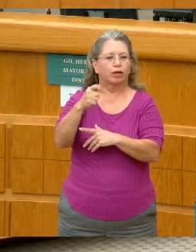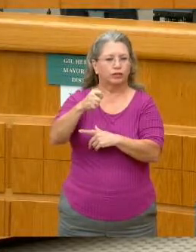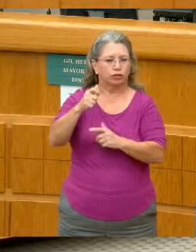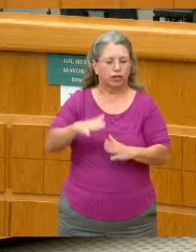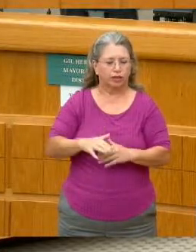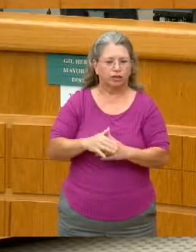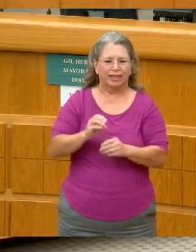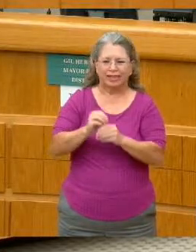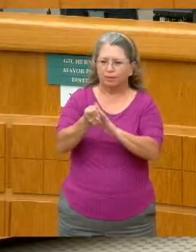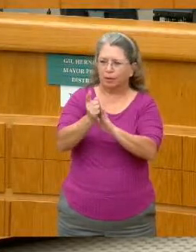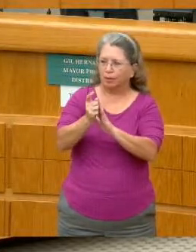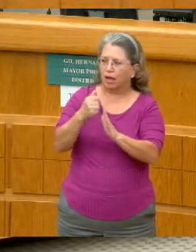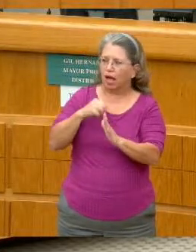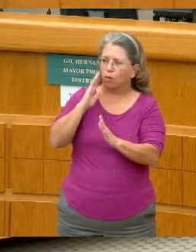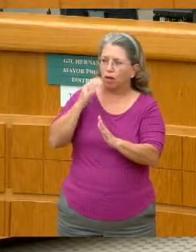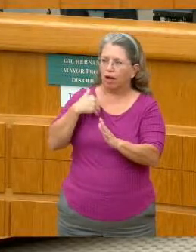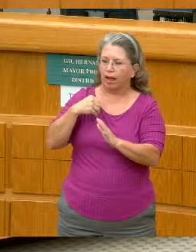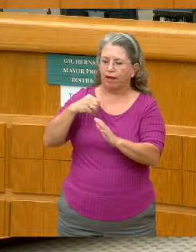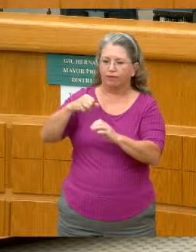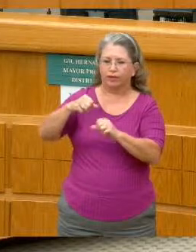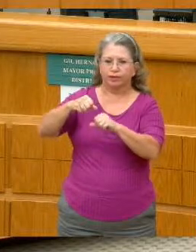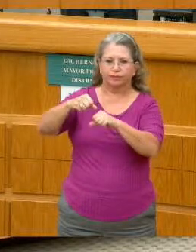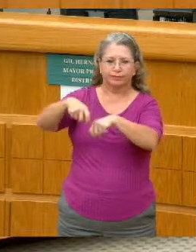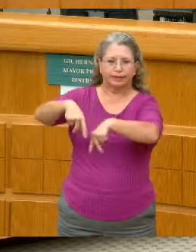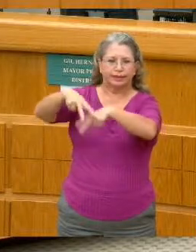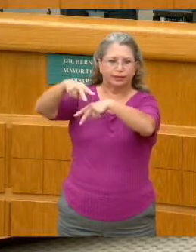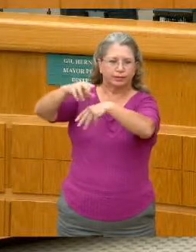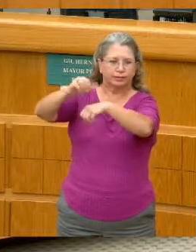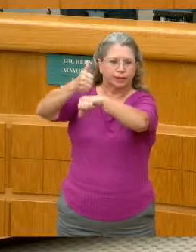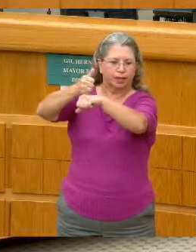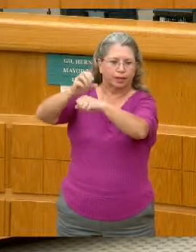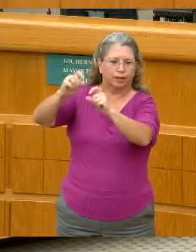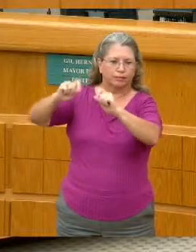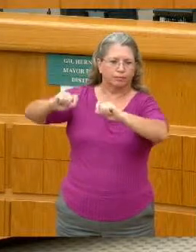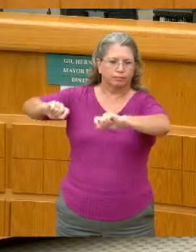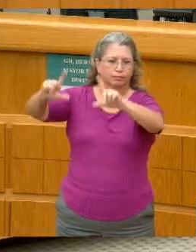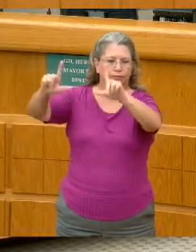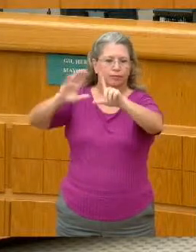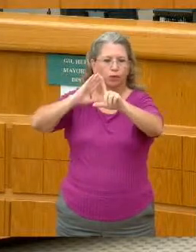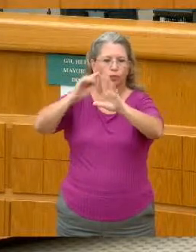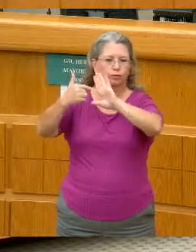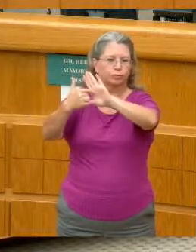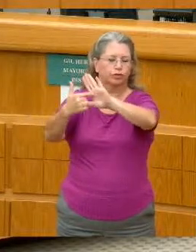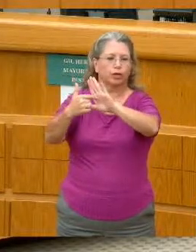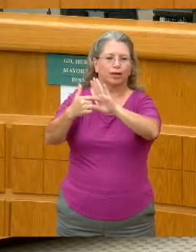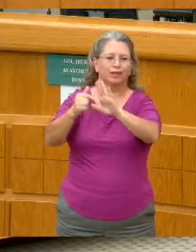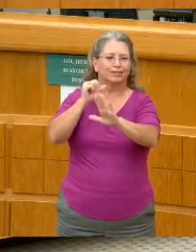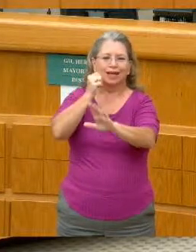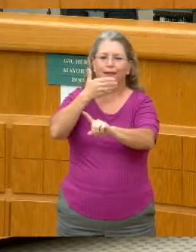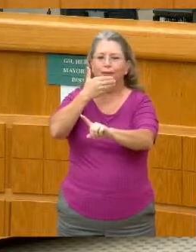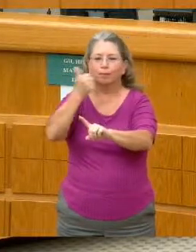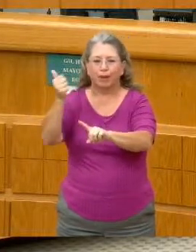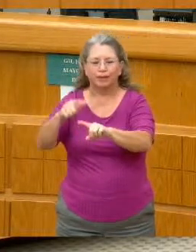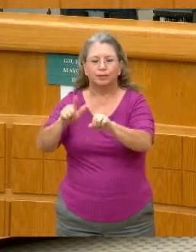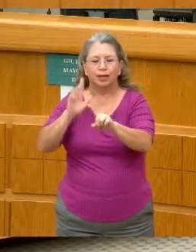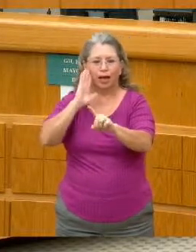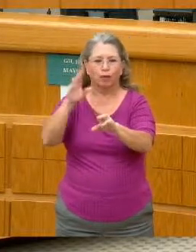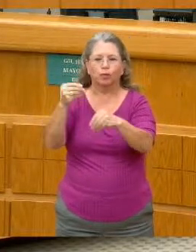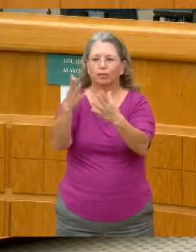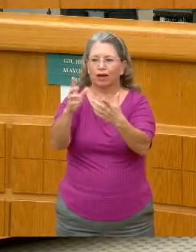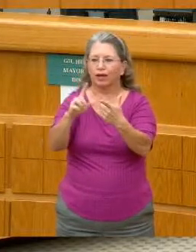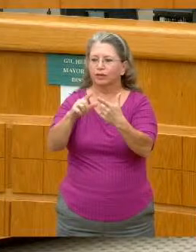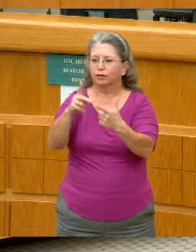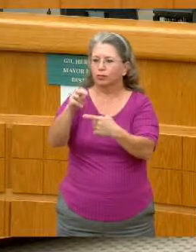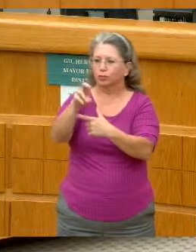going to use a few visual aids. You'll have to forgive. They're not the best, but I'm going to make them available to the press, and I'm even going